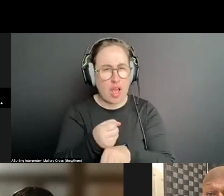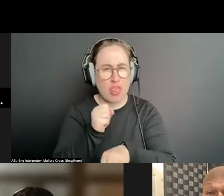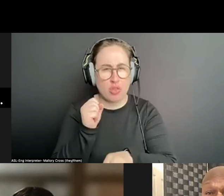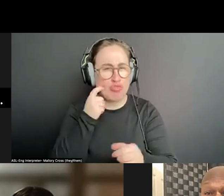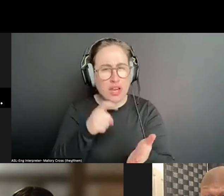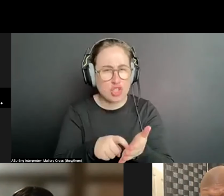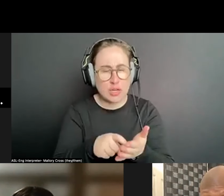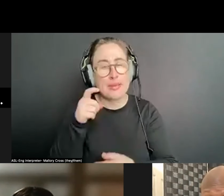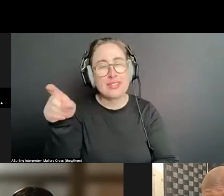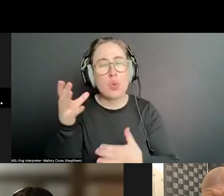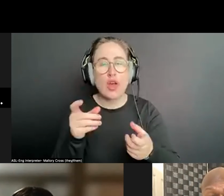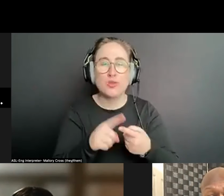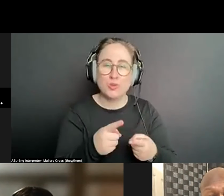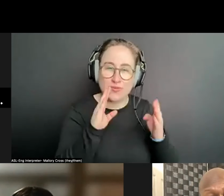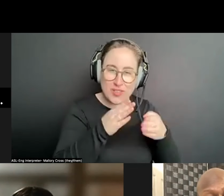be with his family.